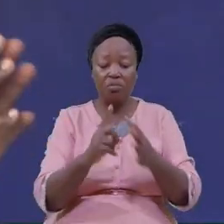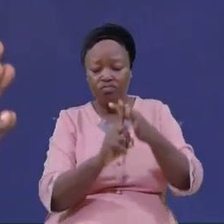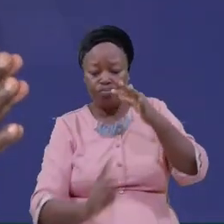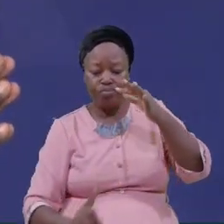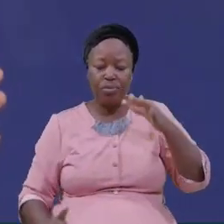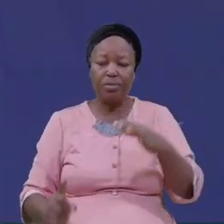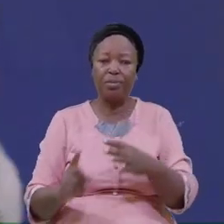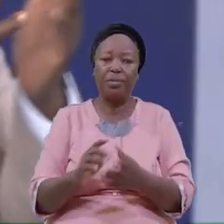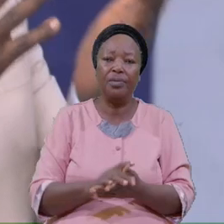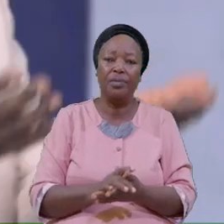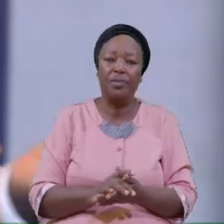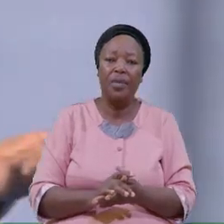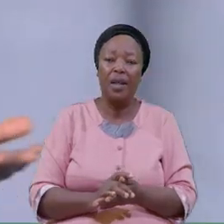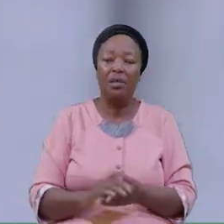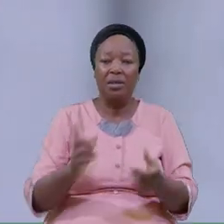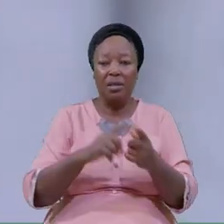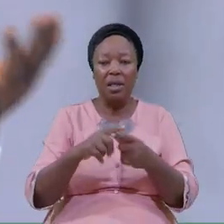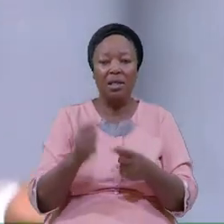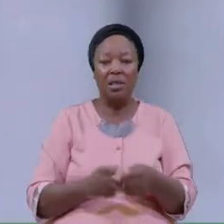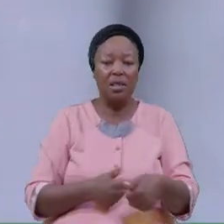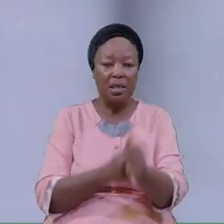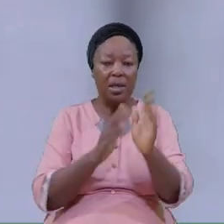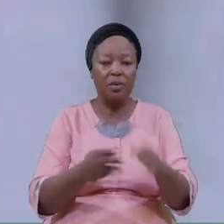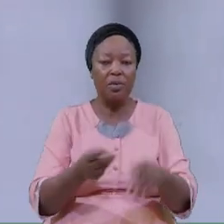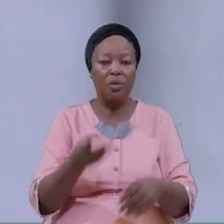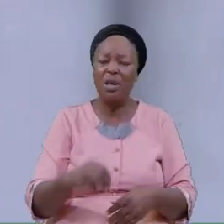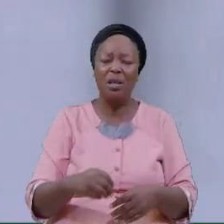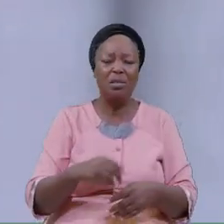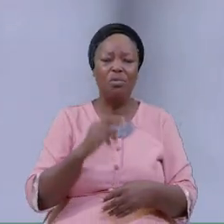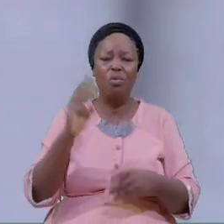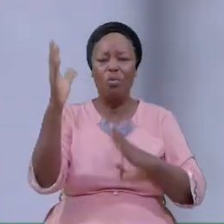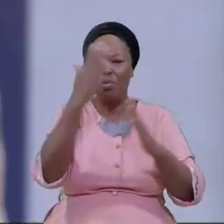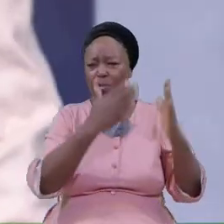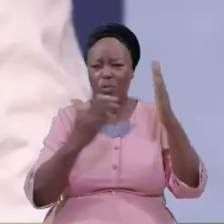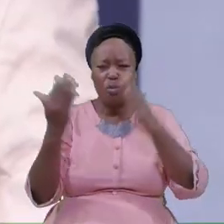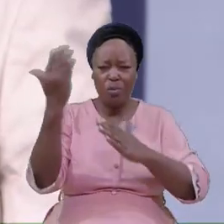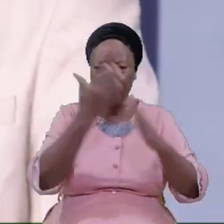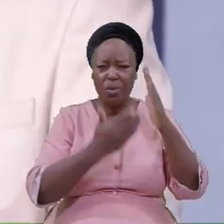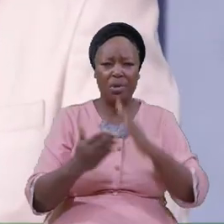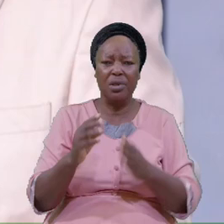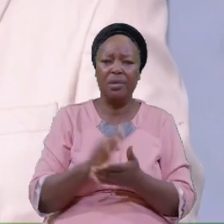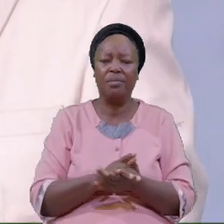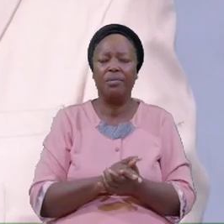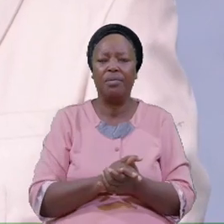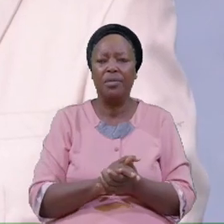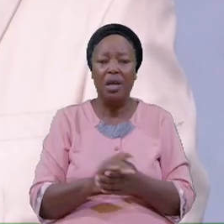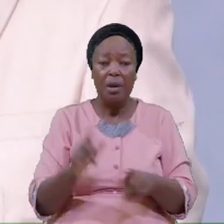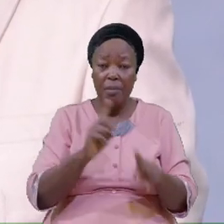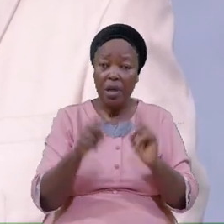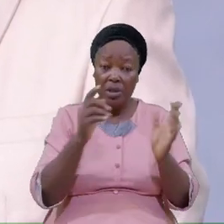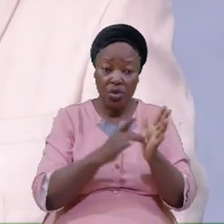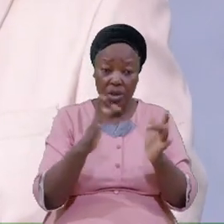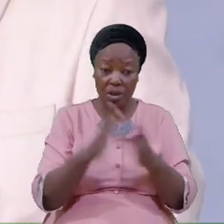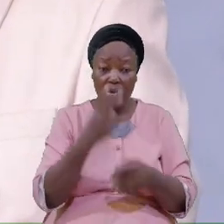The disciples were anxious and worried. Et les disciples étaient anxieux et inquiets. Jesus was lying